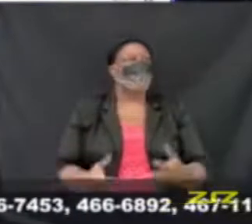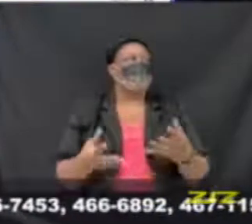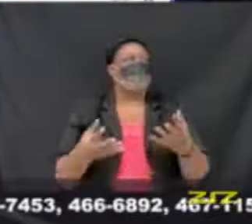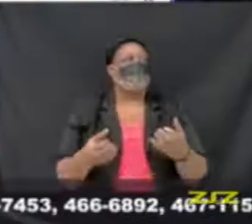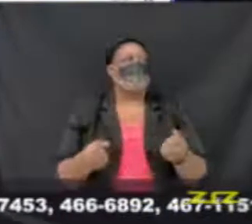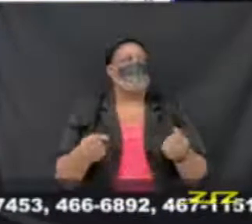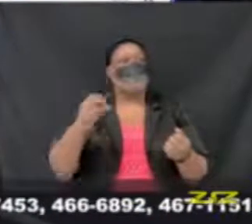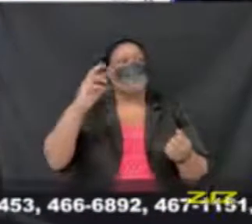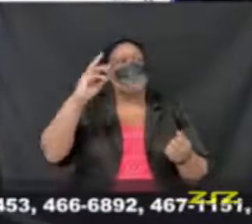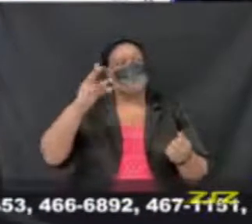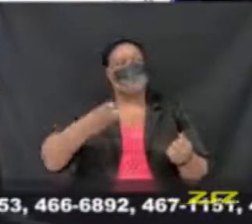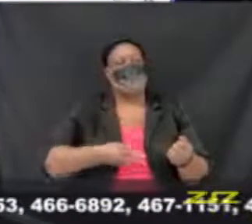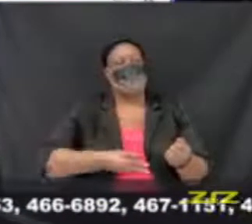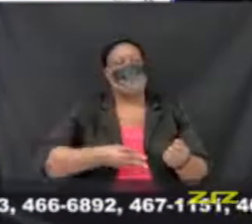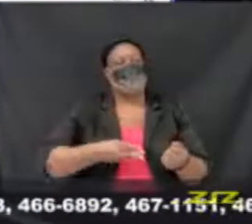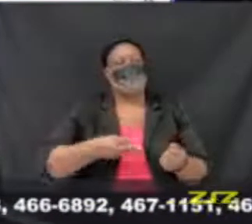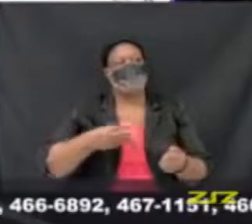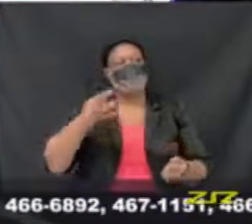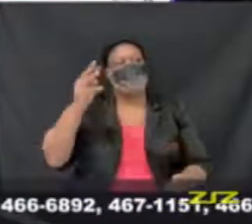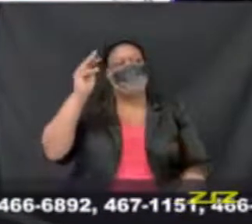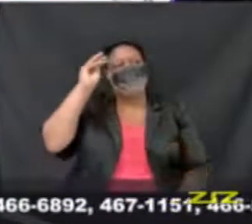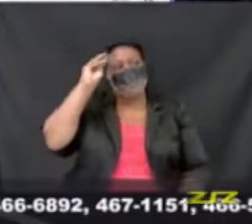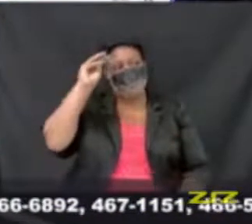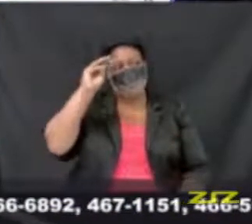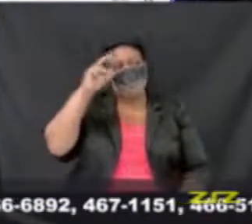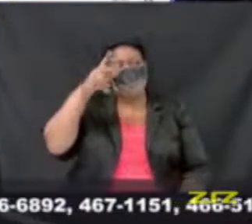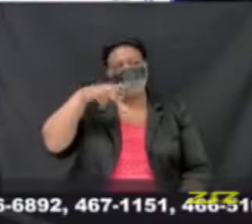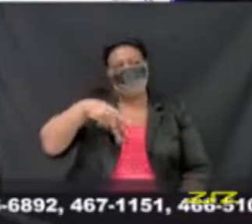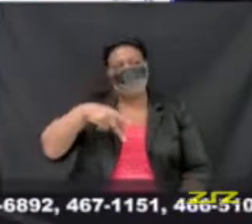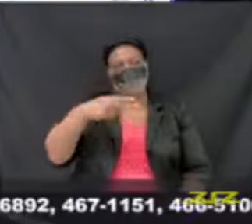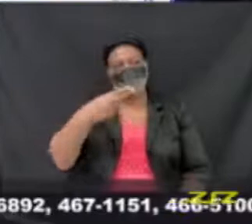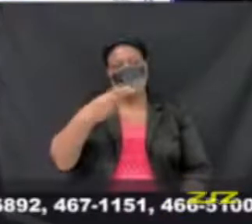Honorable Wendy Phipps, who is present with us this afternoon.